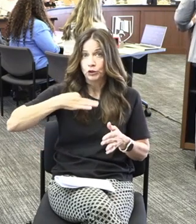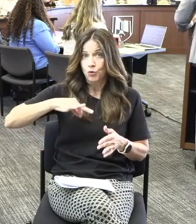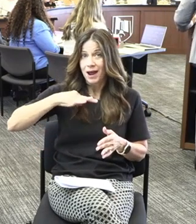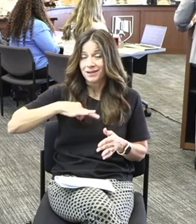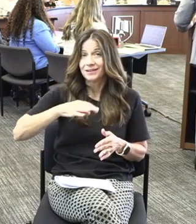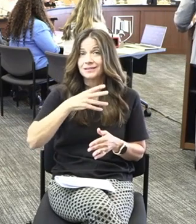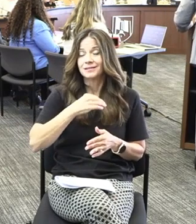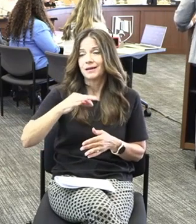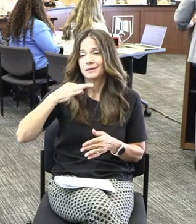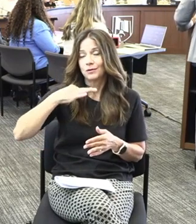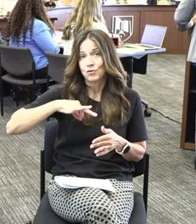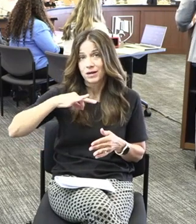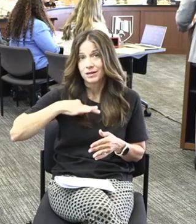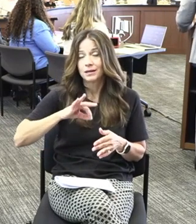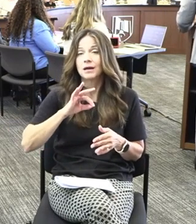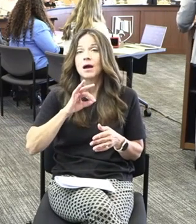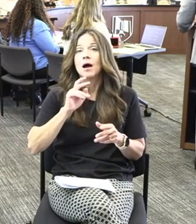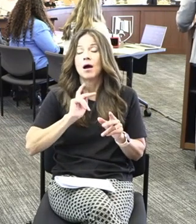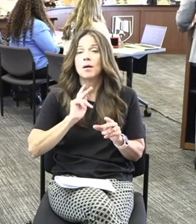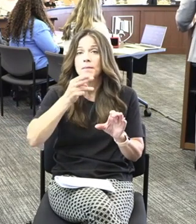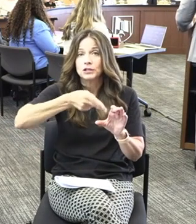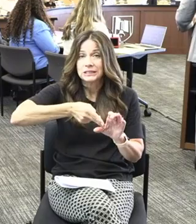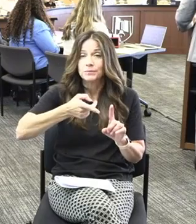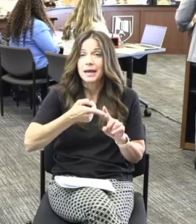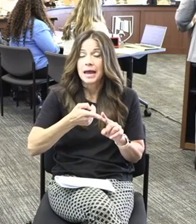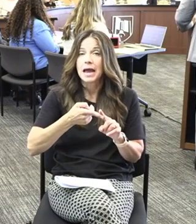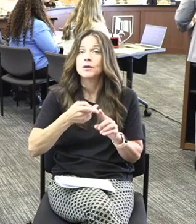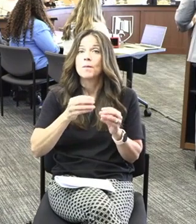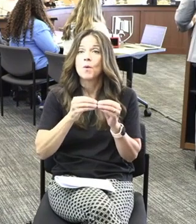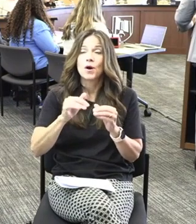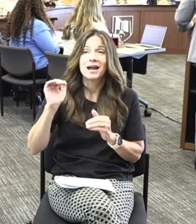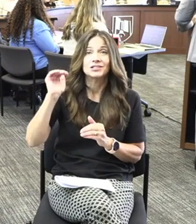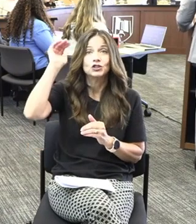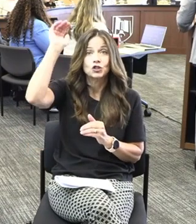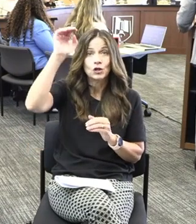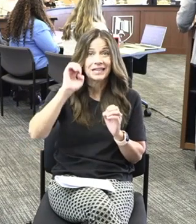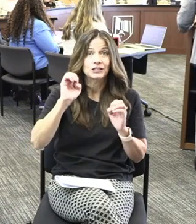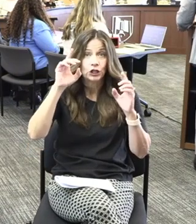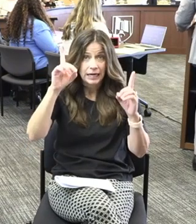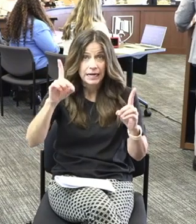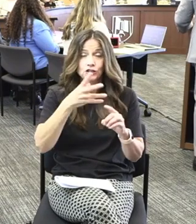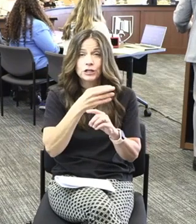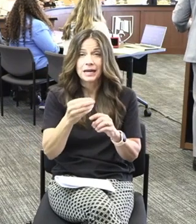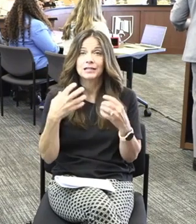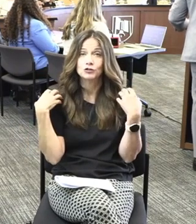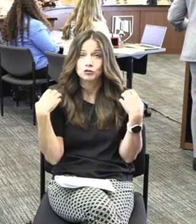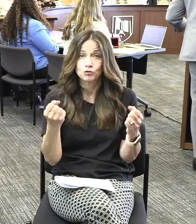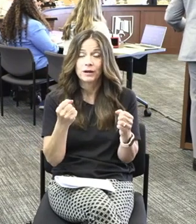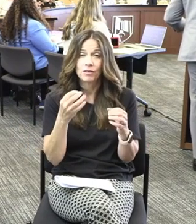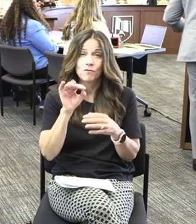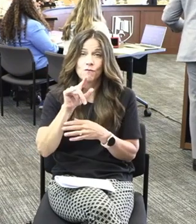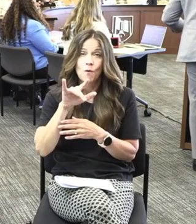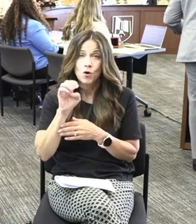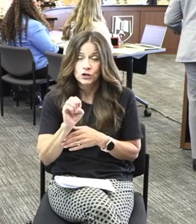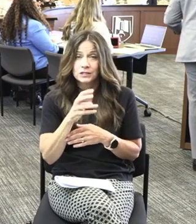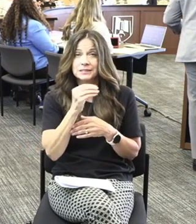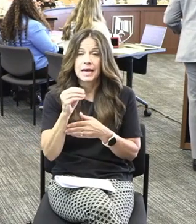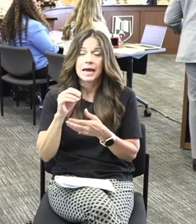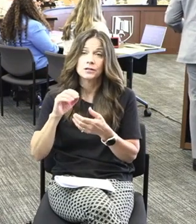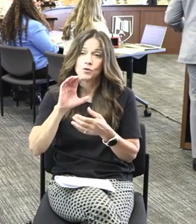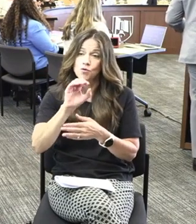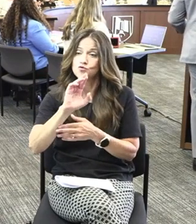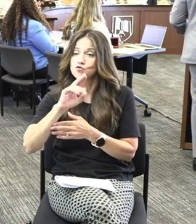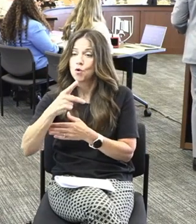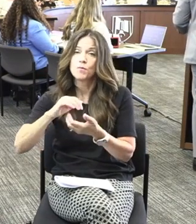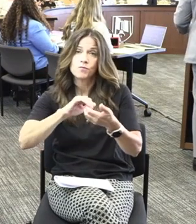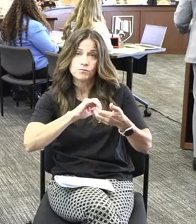credit participation, growing adult and continuing education enrollment, strengthening workforce development and corporate partnership,